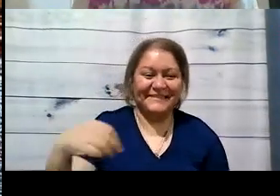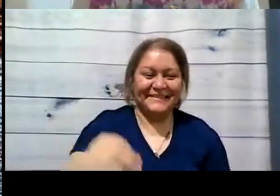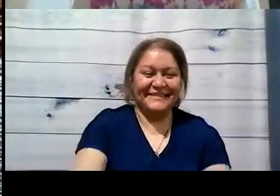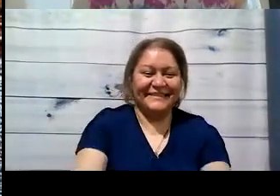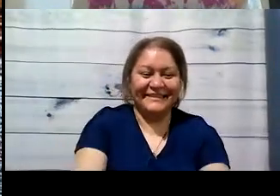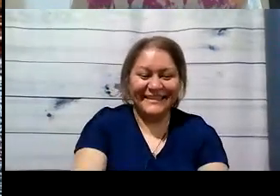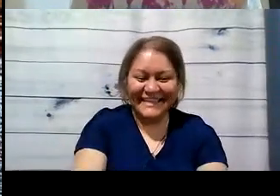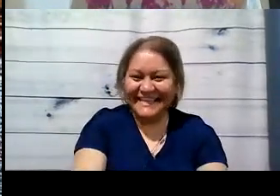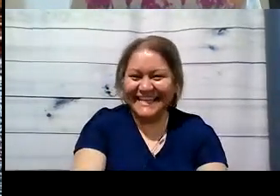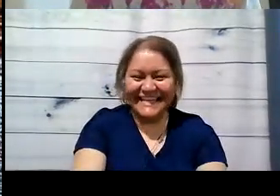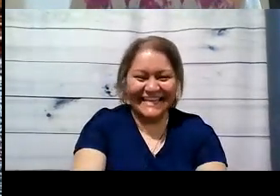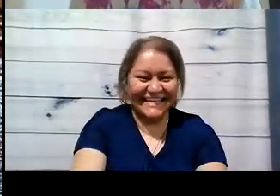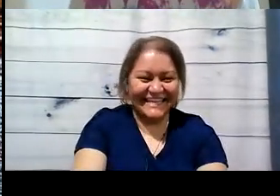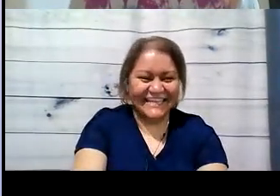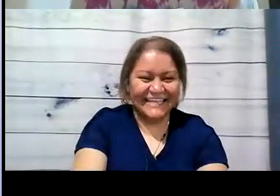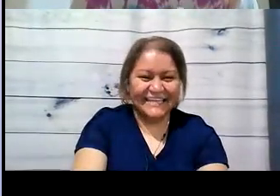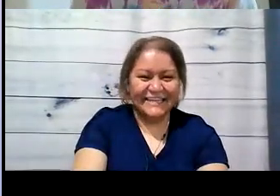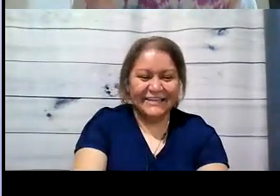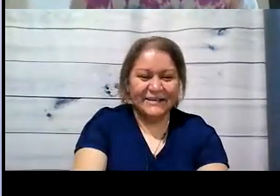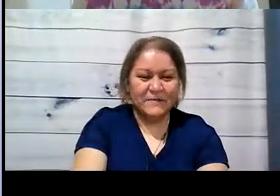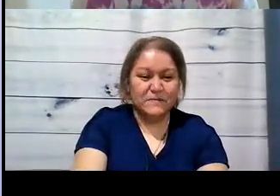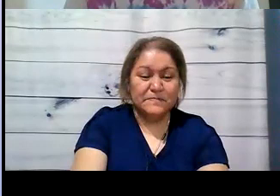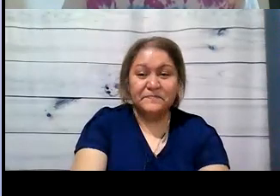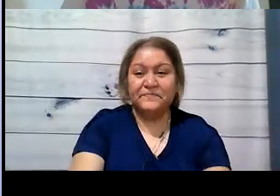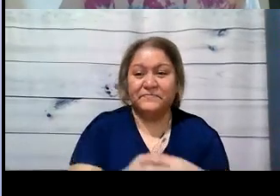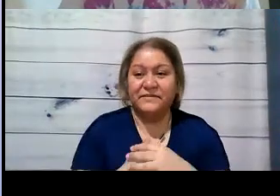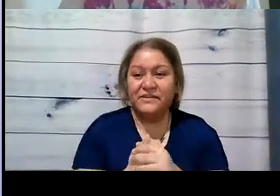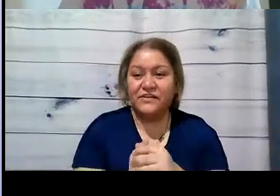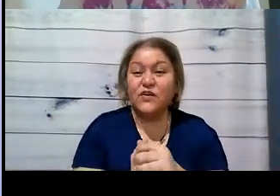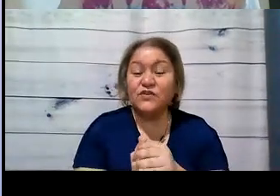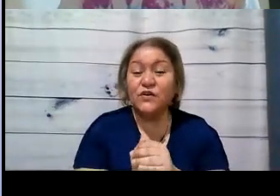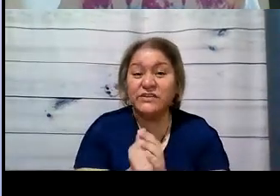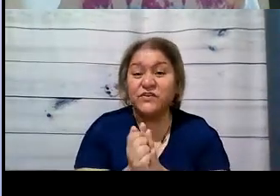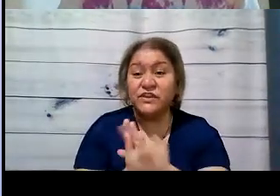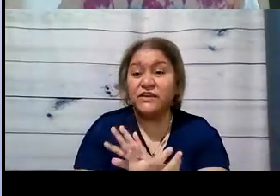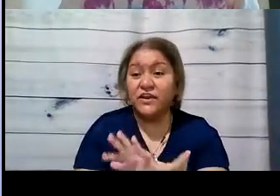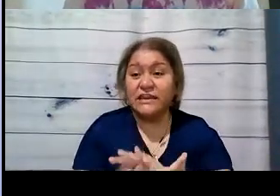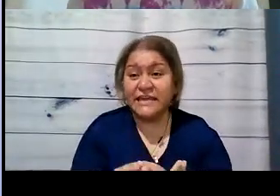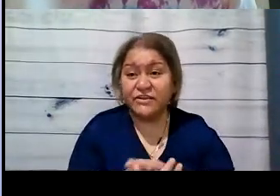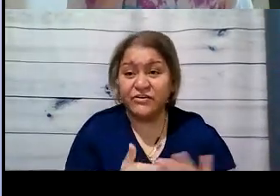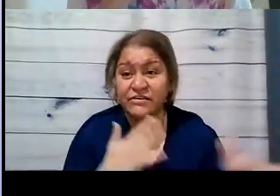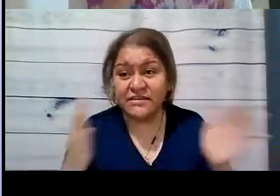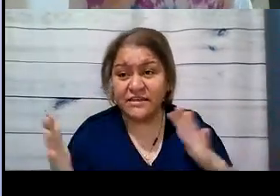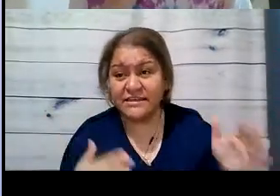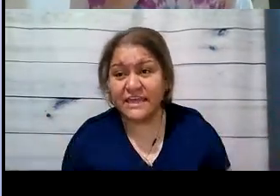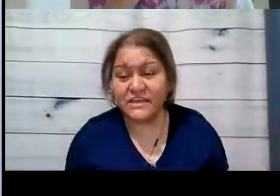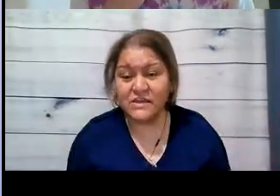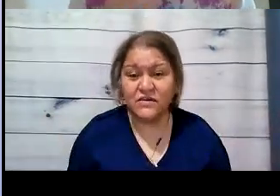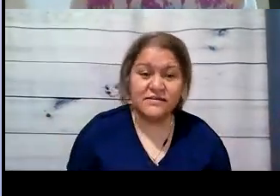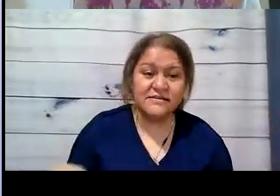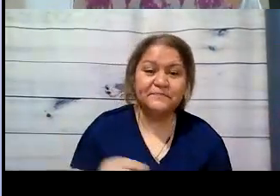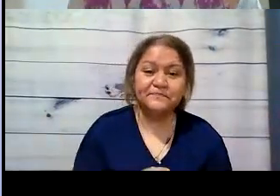Hello, everyone. Glad you could join us. So you'll notice Christian and I are going to take turns